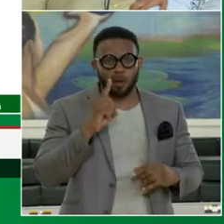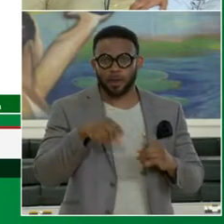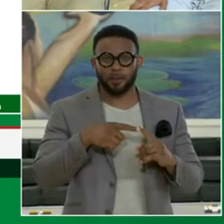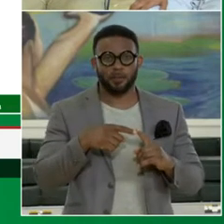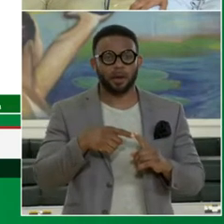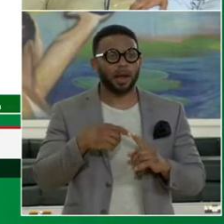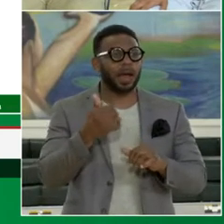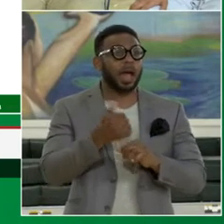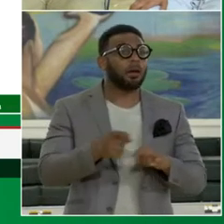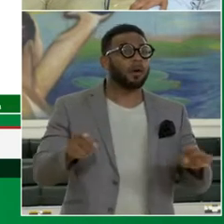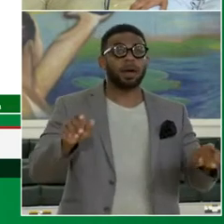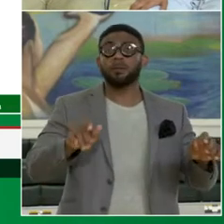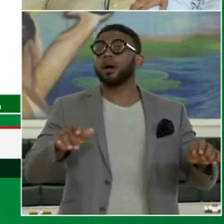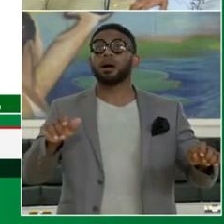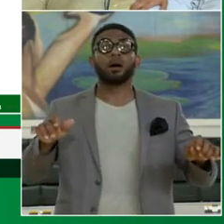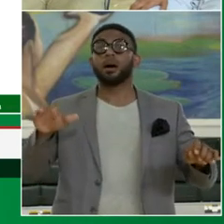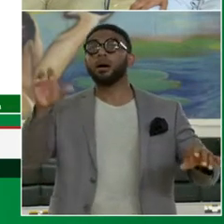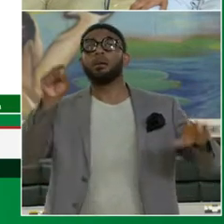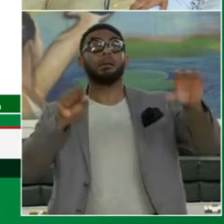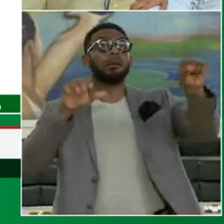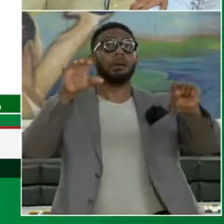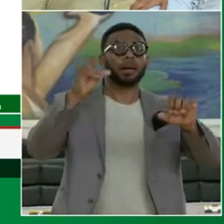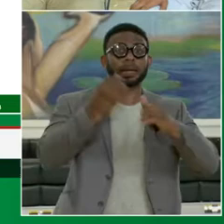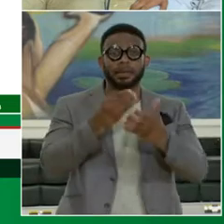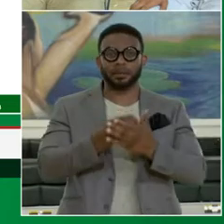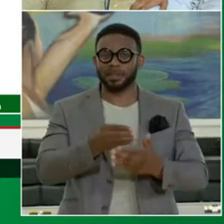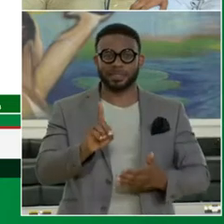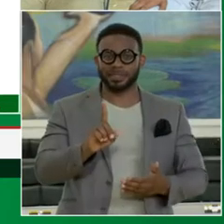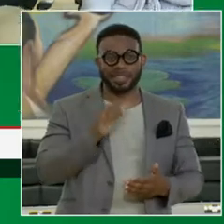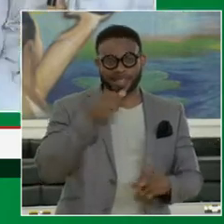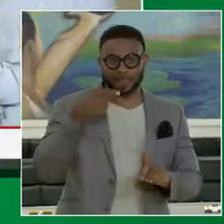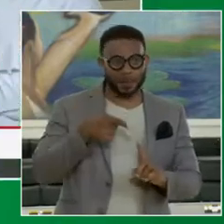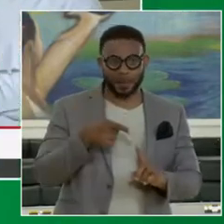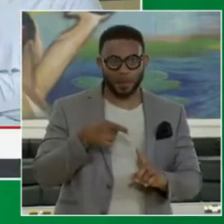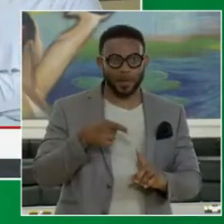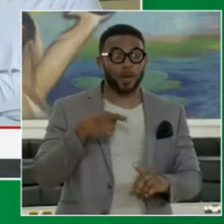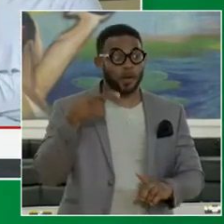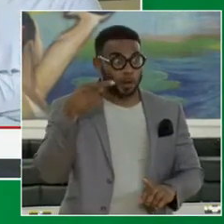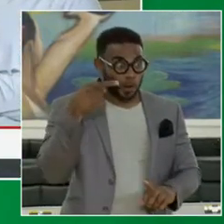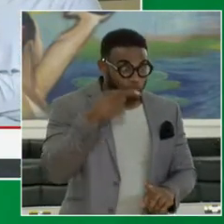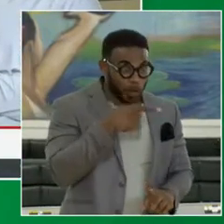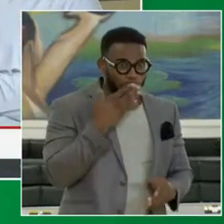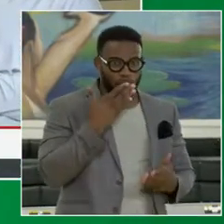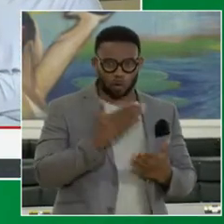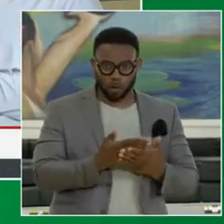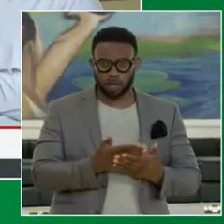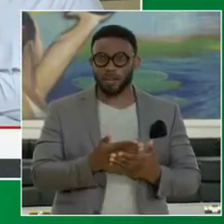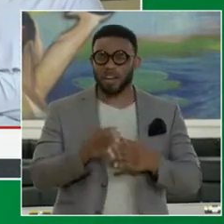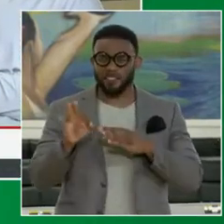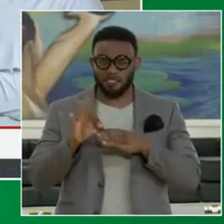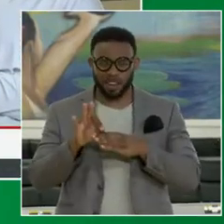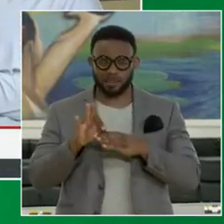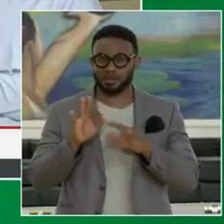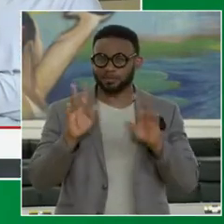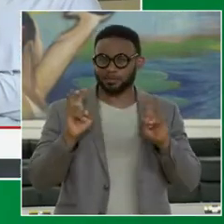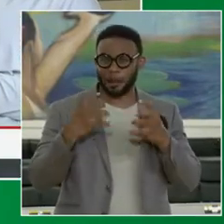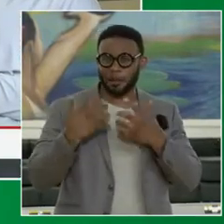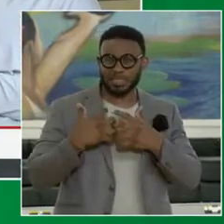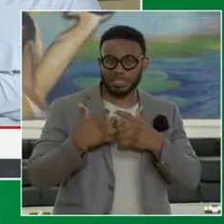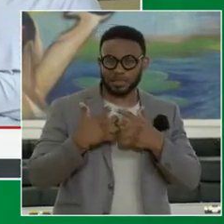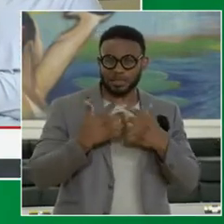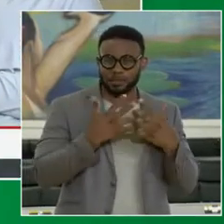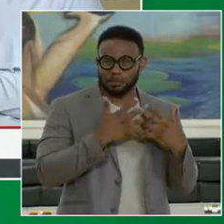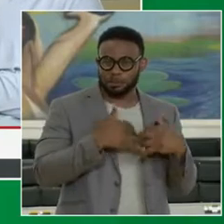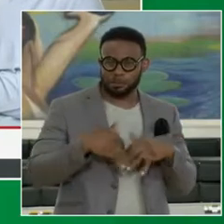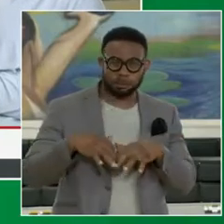everywhere and everybody kind of trying to make a phone call to get in touch with each other. You really have a good, well-functioning now entity that's really